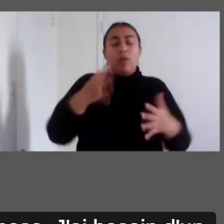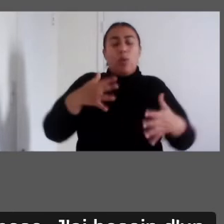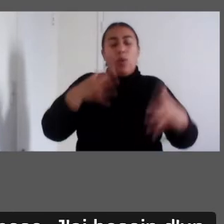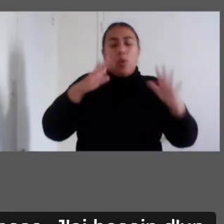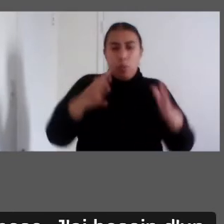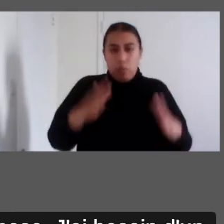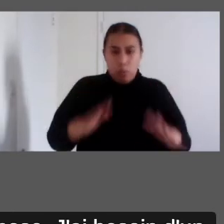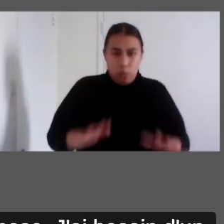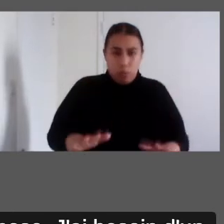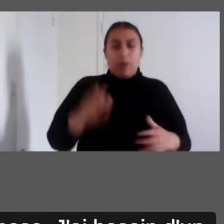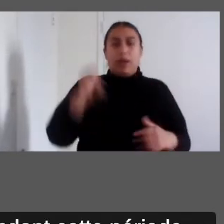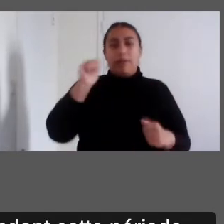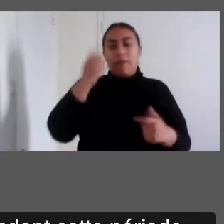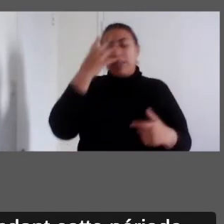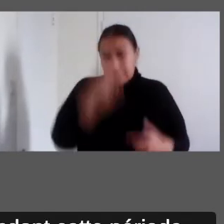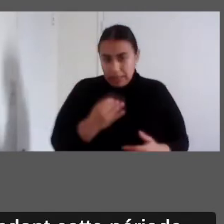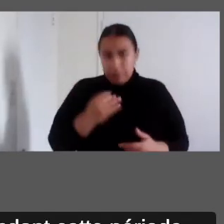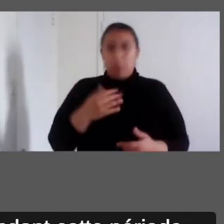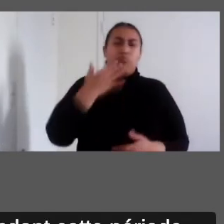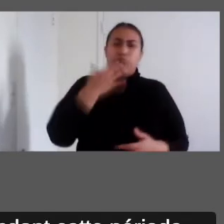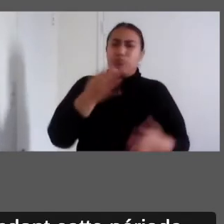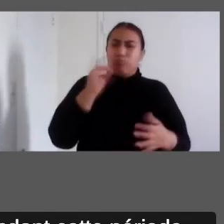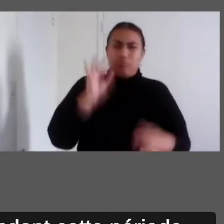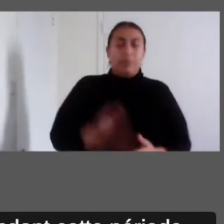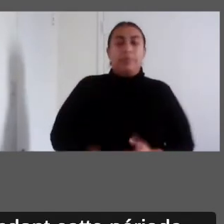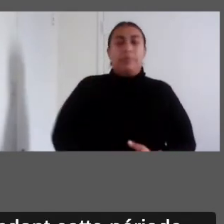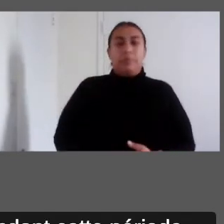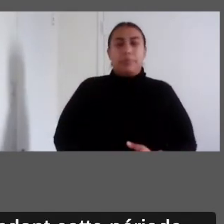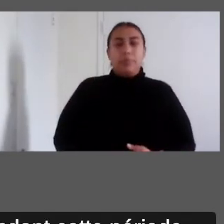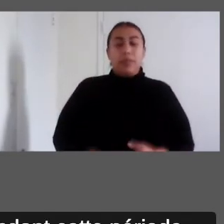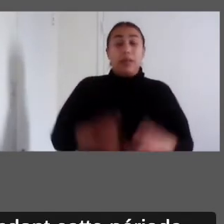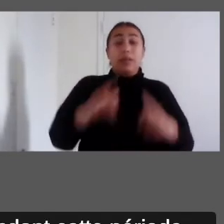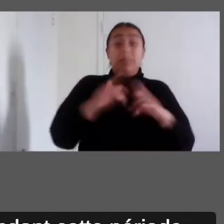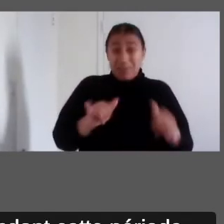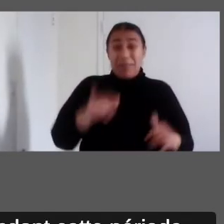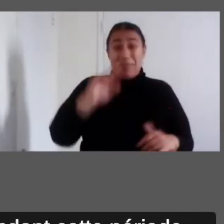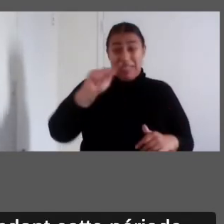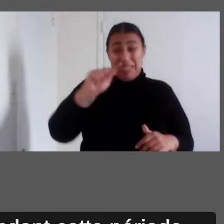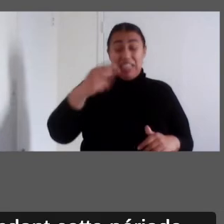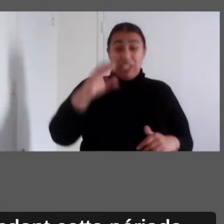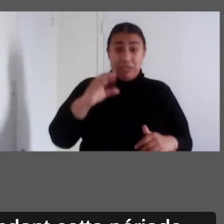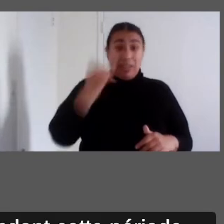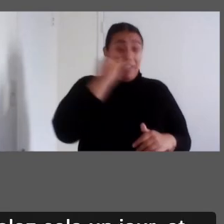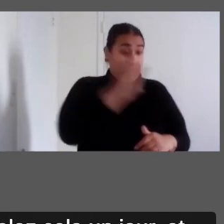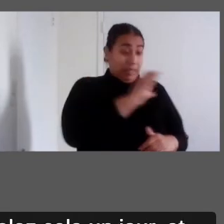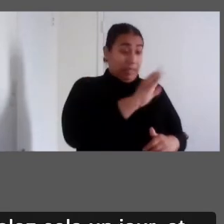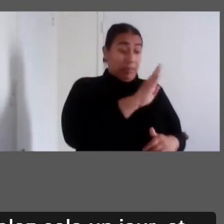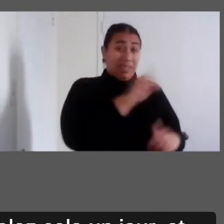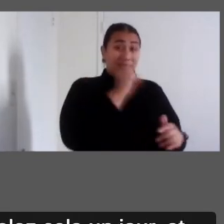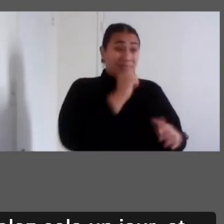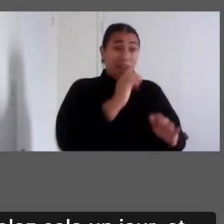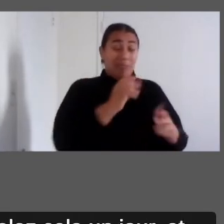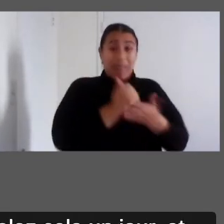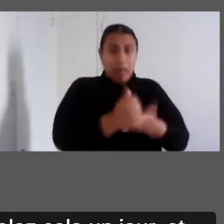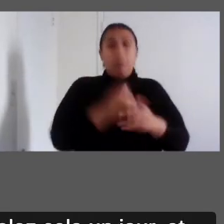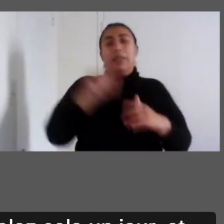sleep. Although I won't attain it, I can't leave my bed. I'm in so much pain. So again, THC is helping these people kind of fall asleep, call it a day, and